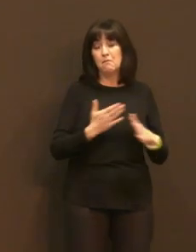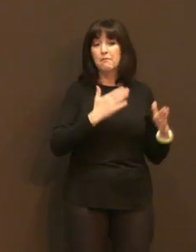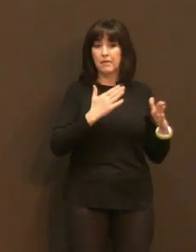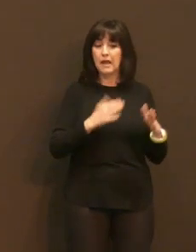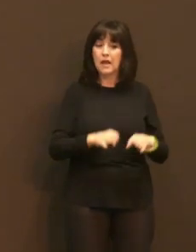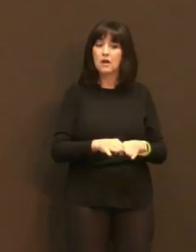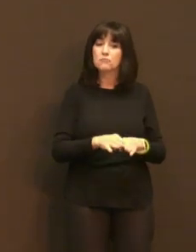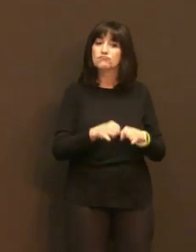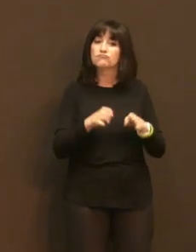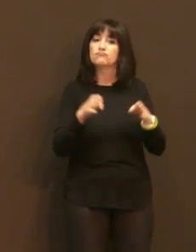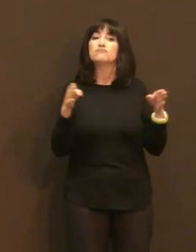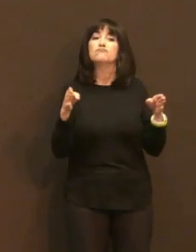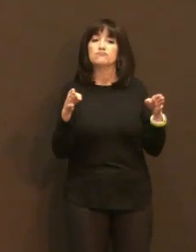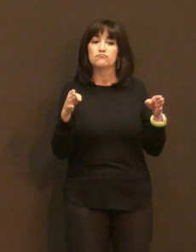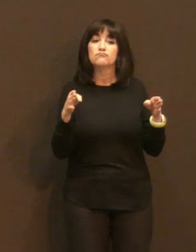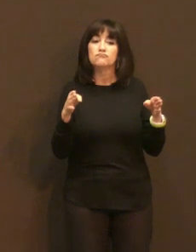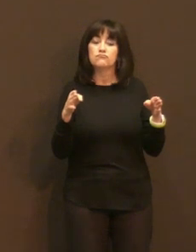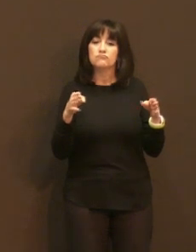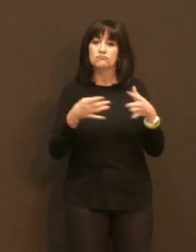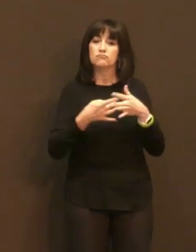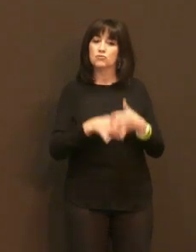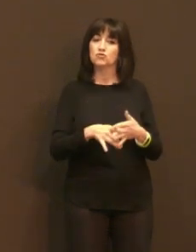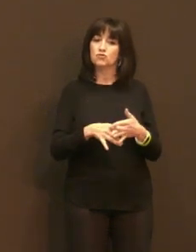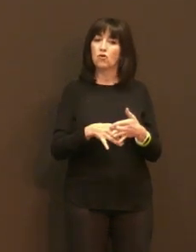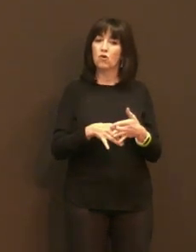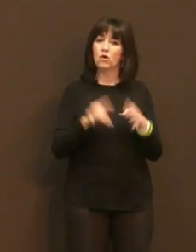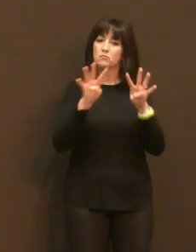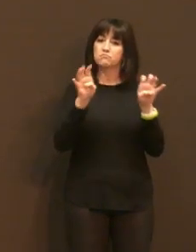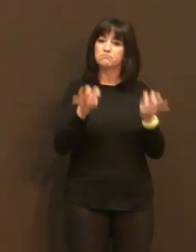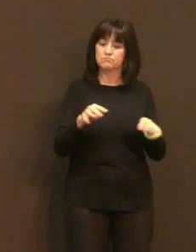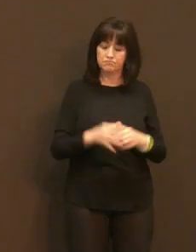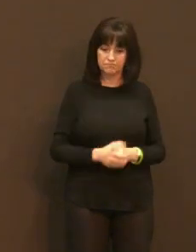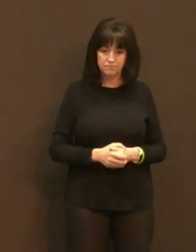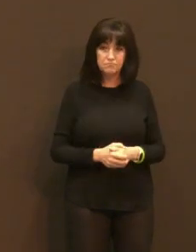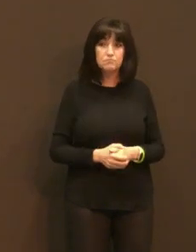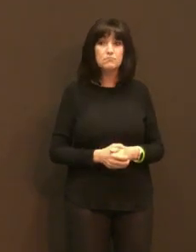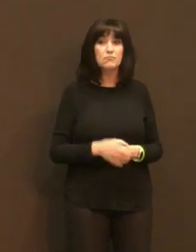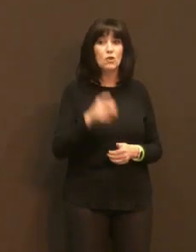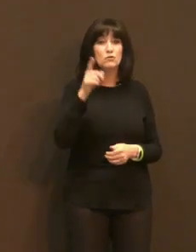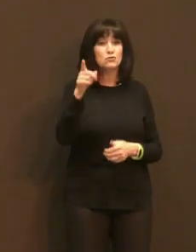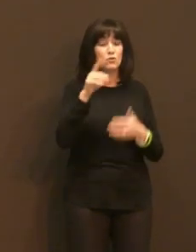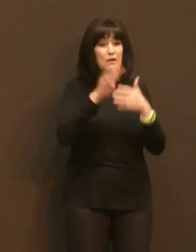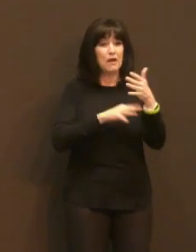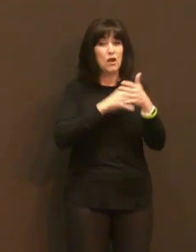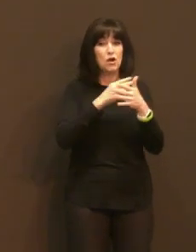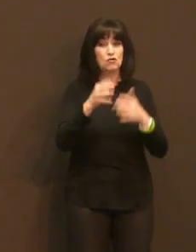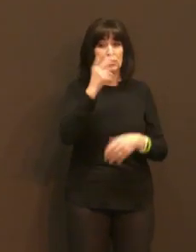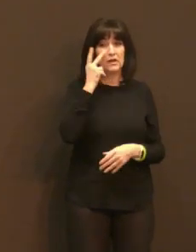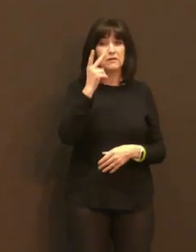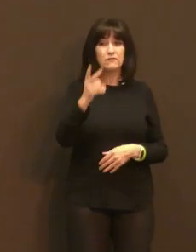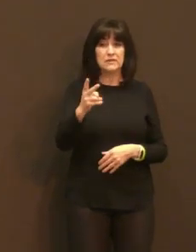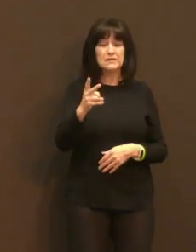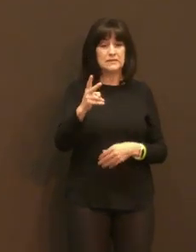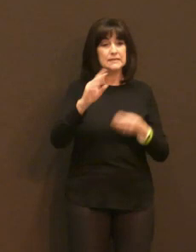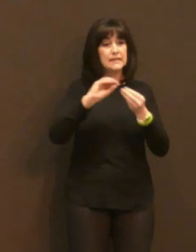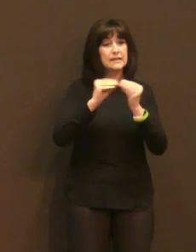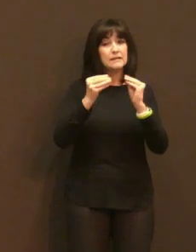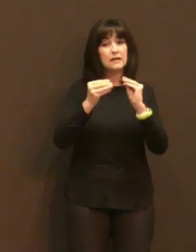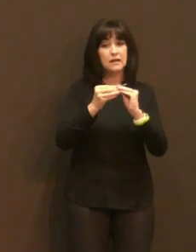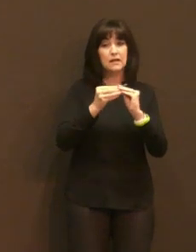So this is a good illustration of kind of where we started from, and it's hard to